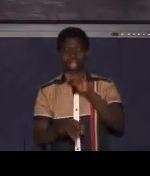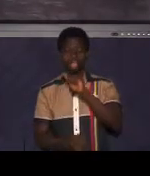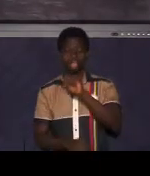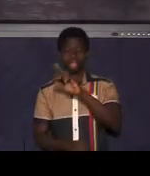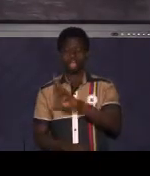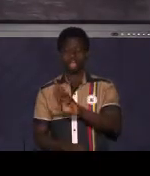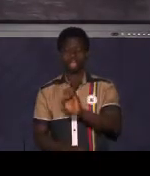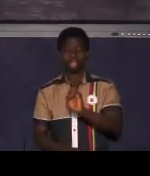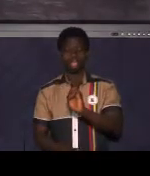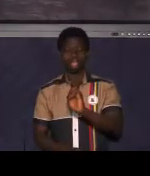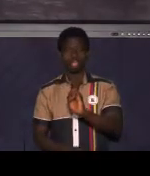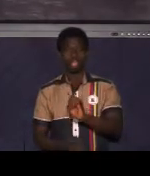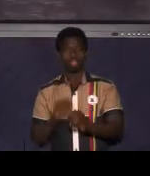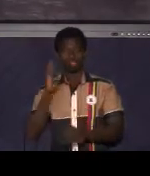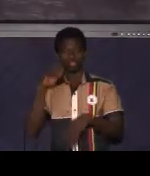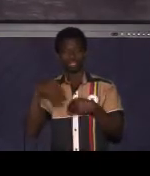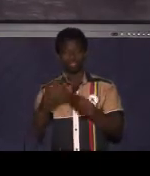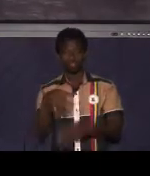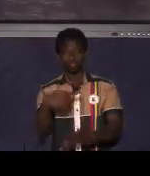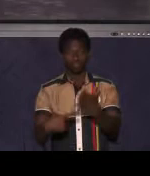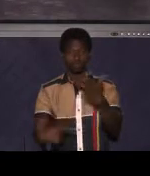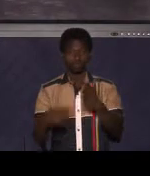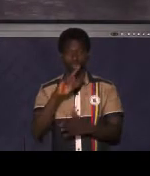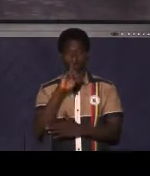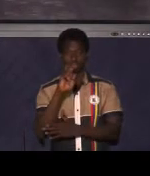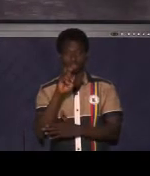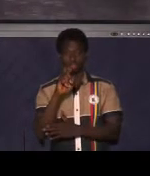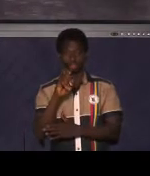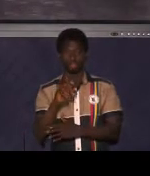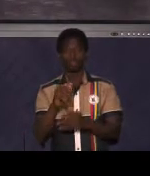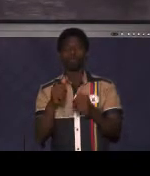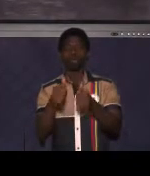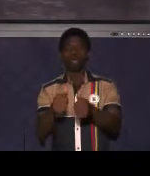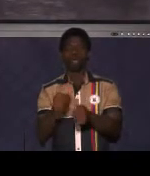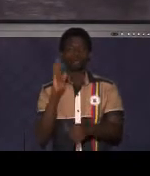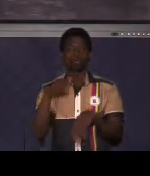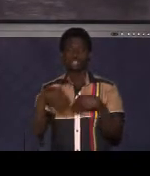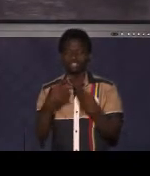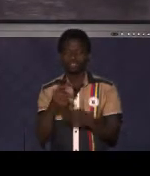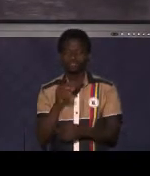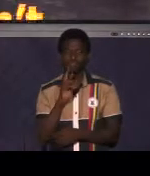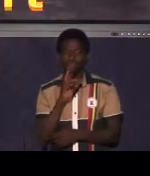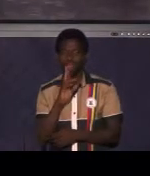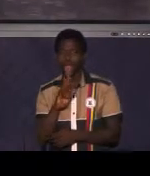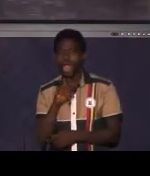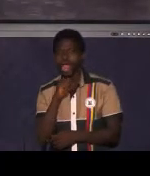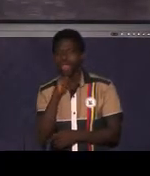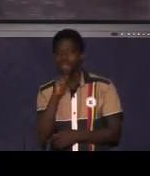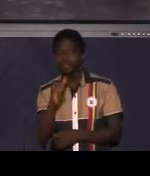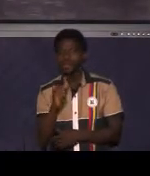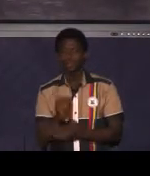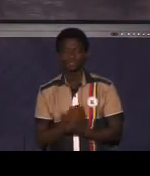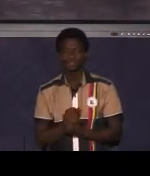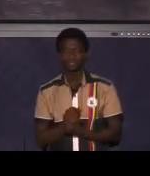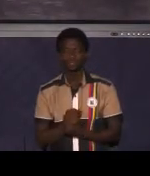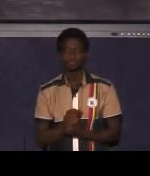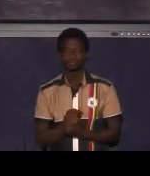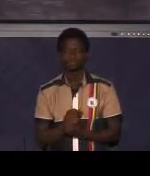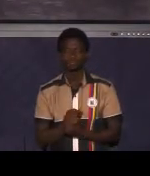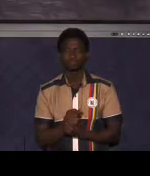Are. A-R-E. Are. We give you what? Well done. We give you